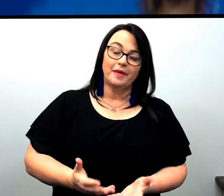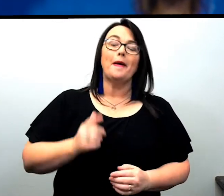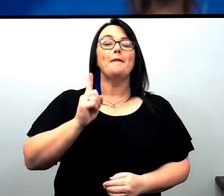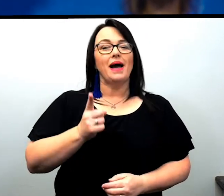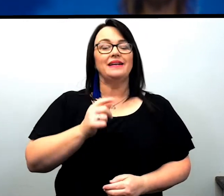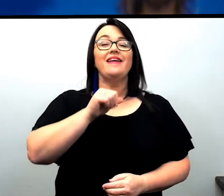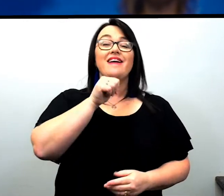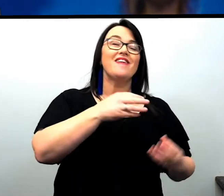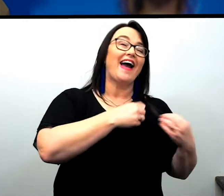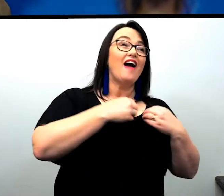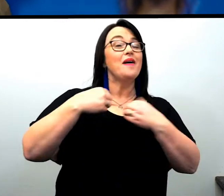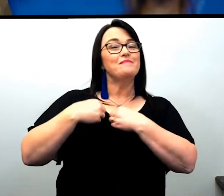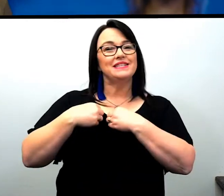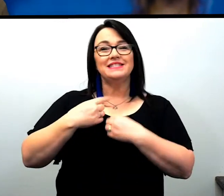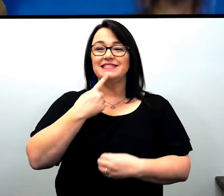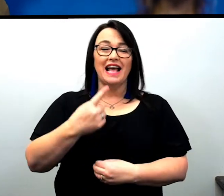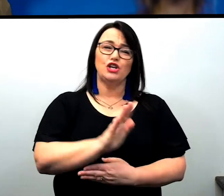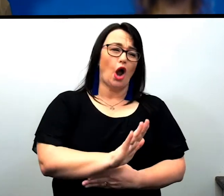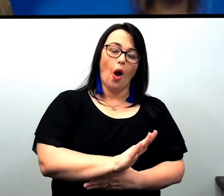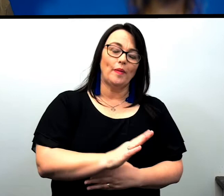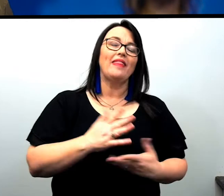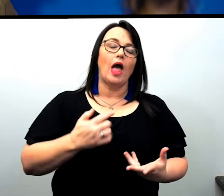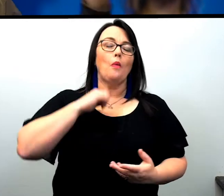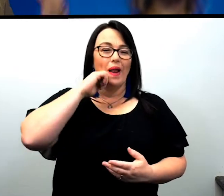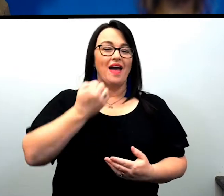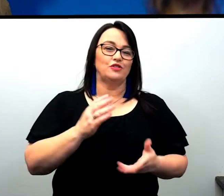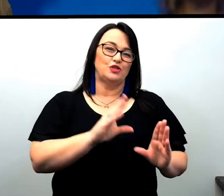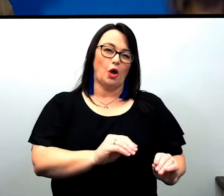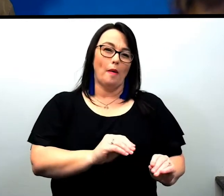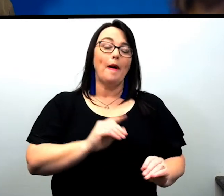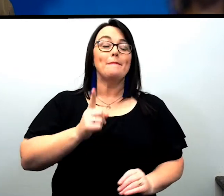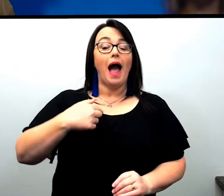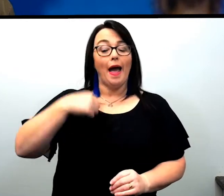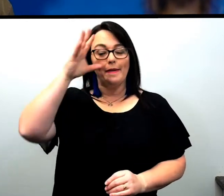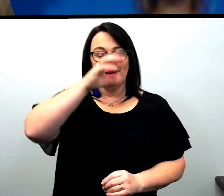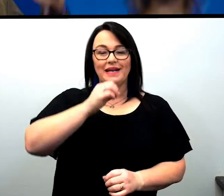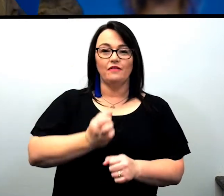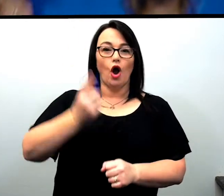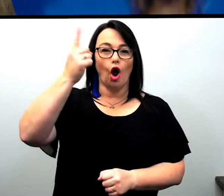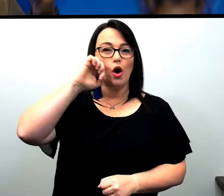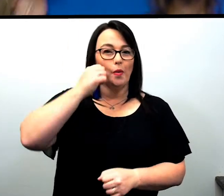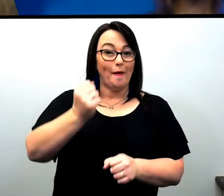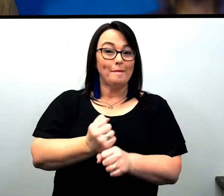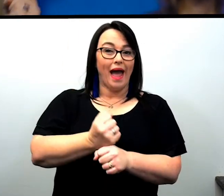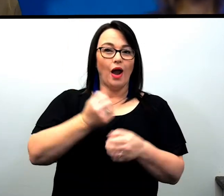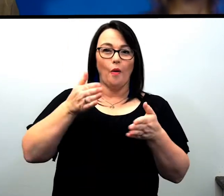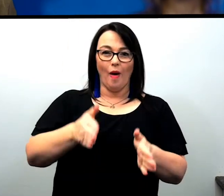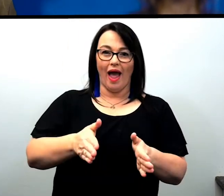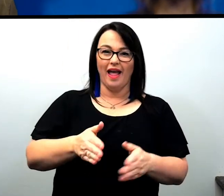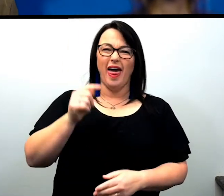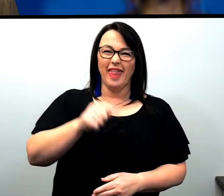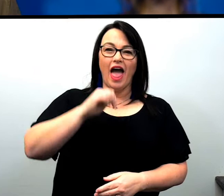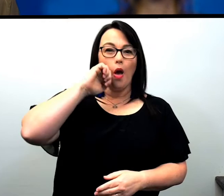place if the government doesn't allow us. So that's the only disclaimer. But I believe God's going to make a way, and it's going to be one massive